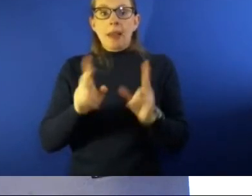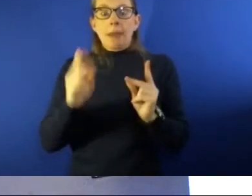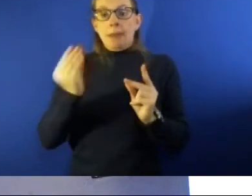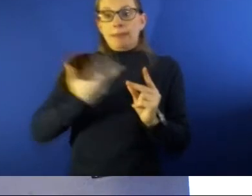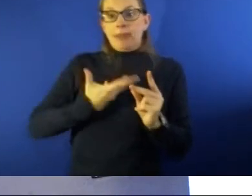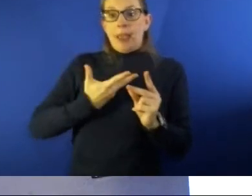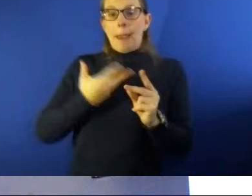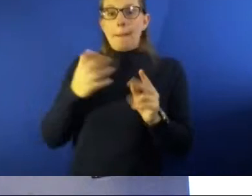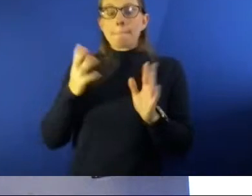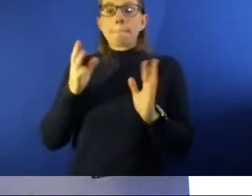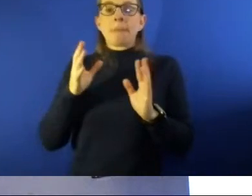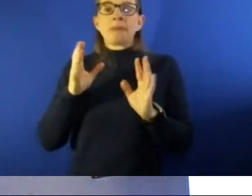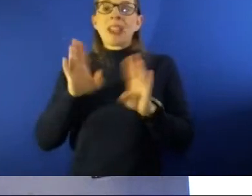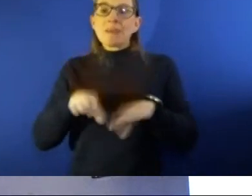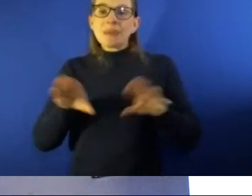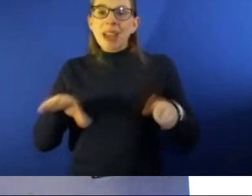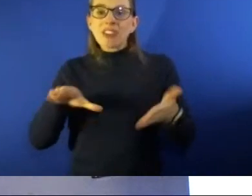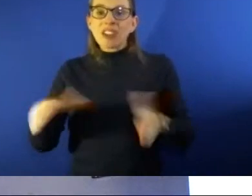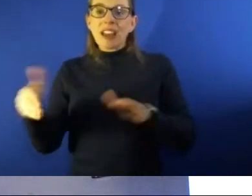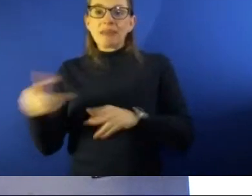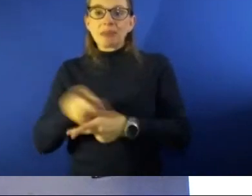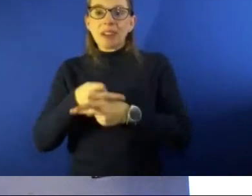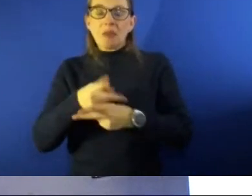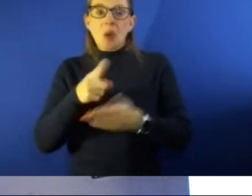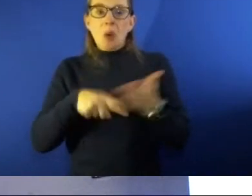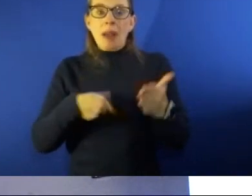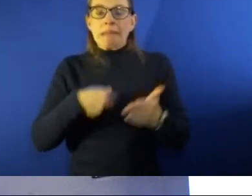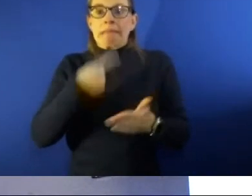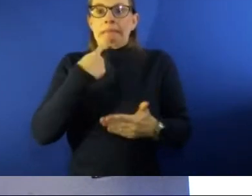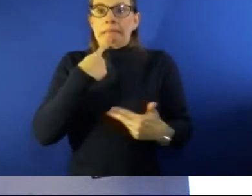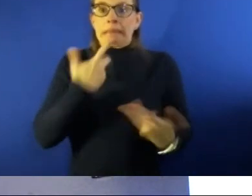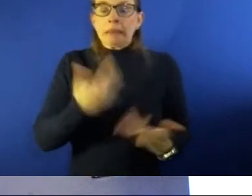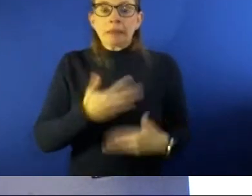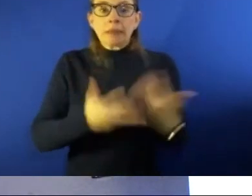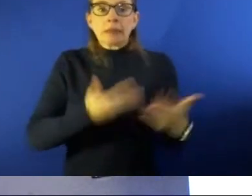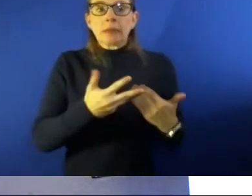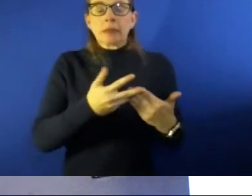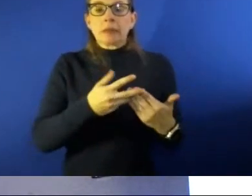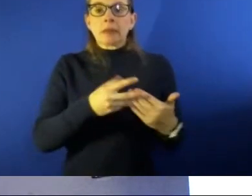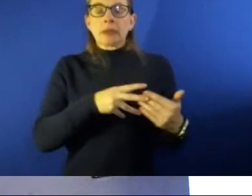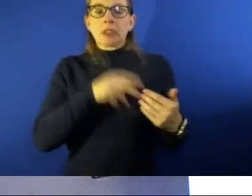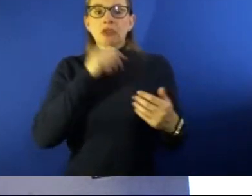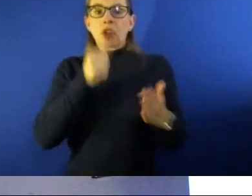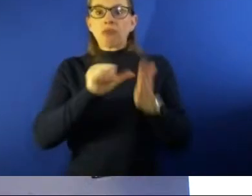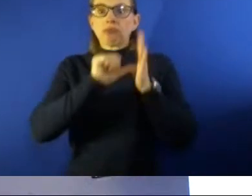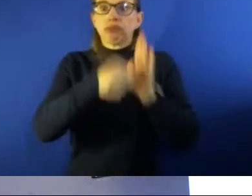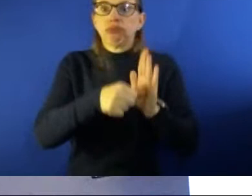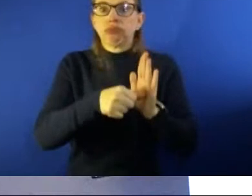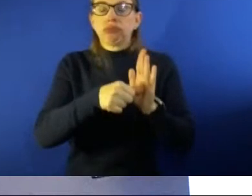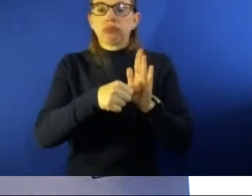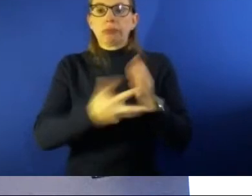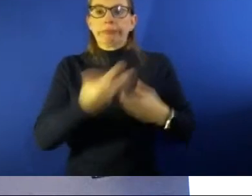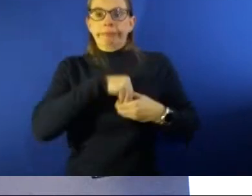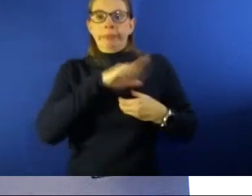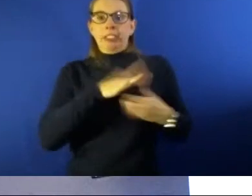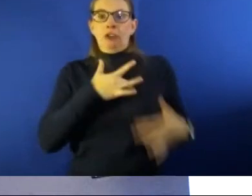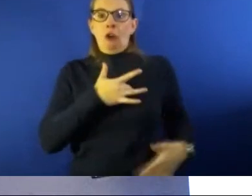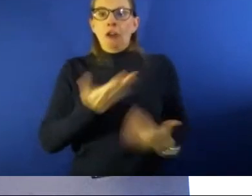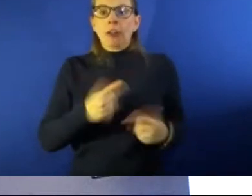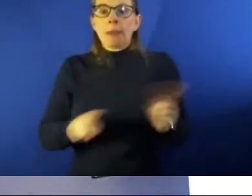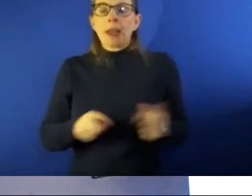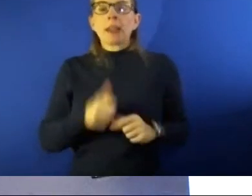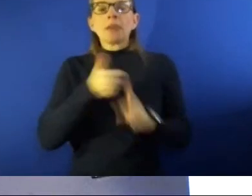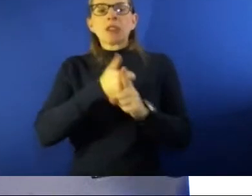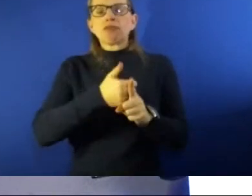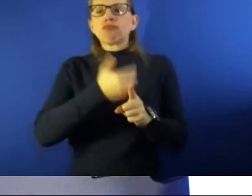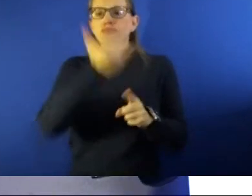And so you have to be careful about what you say, of course, and not, put excess fear in his heart. But yeah, I mean, he's fully aware of what's going